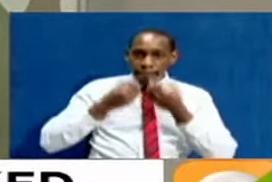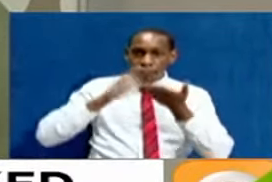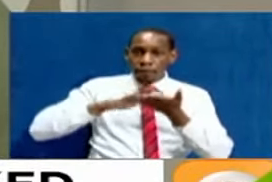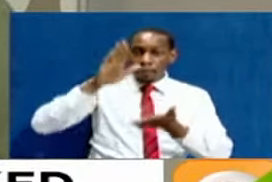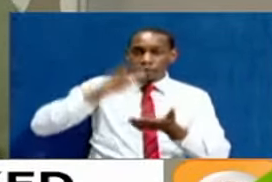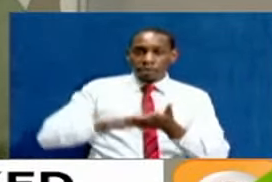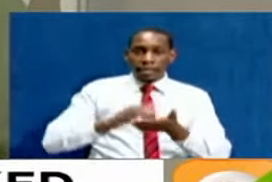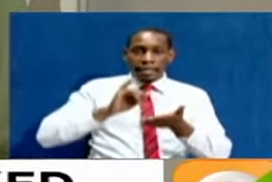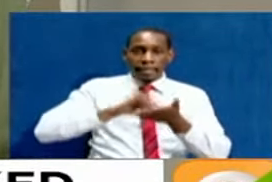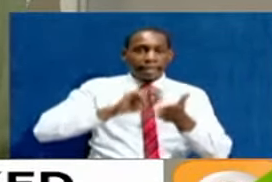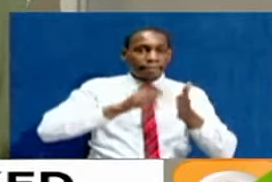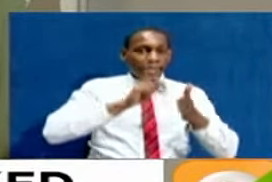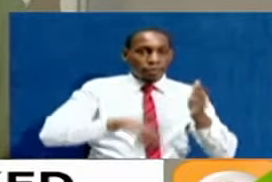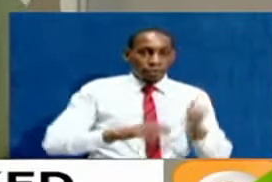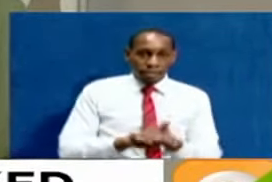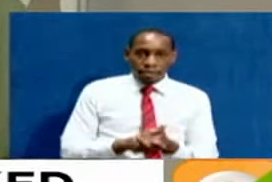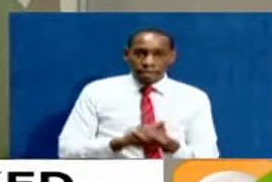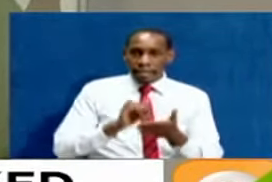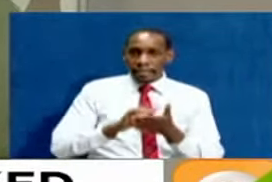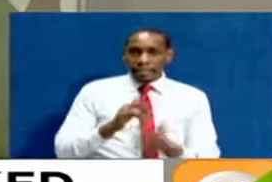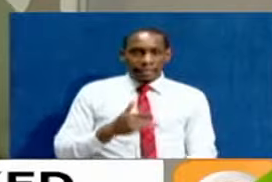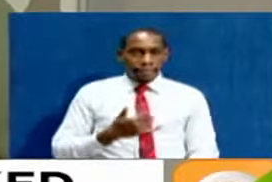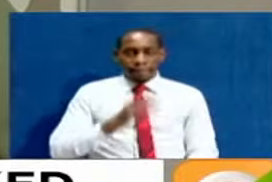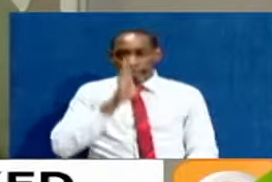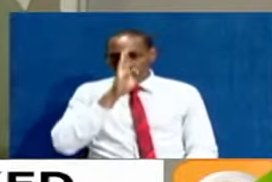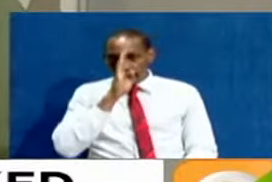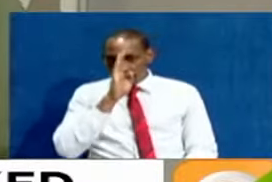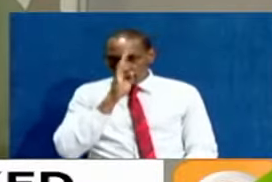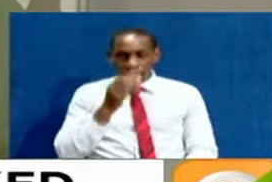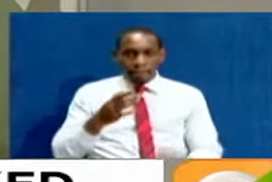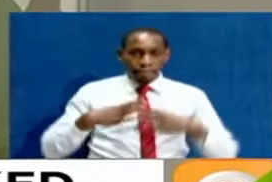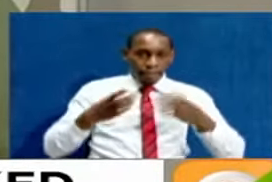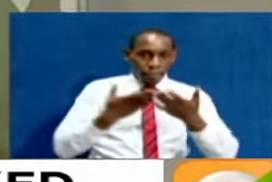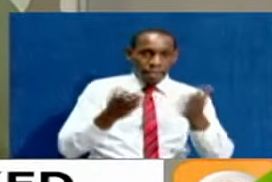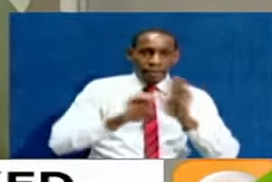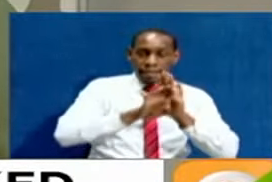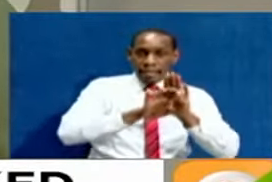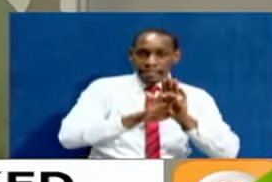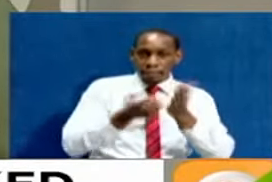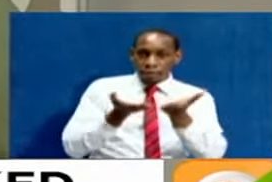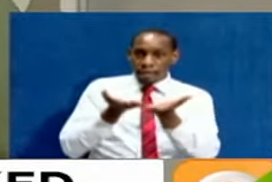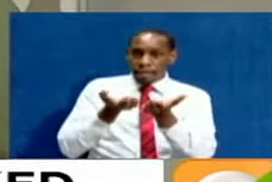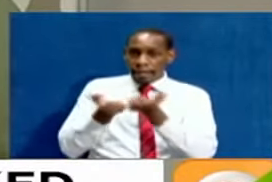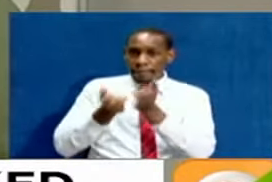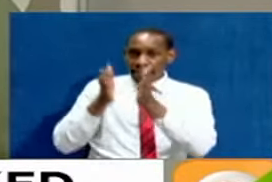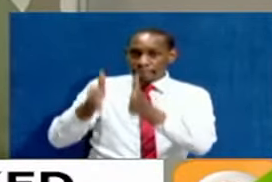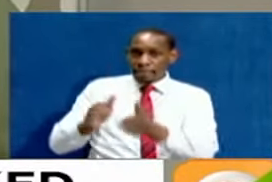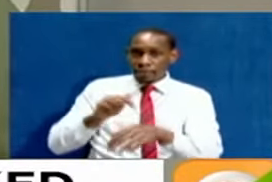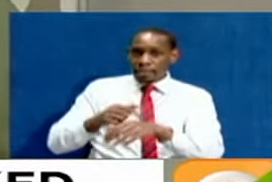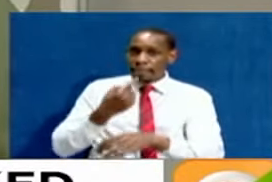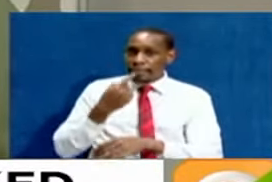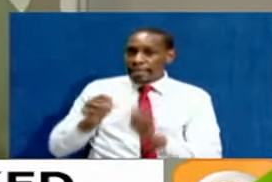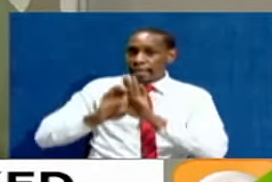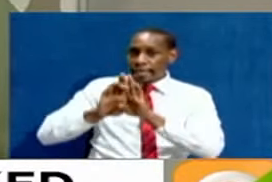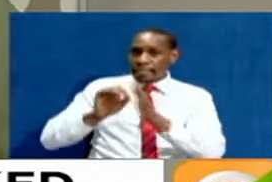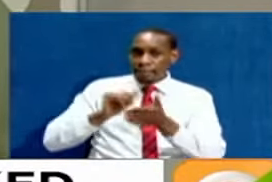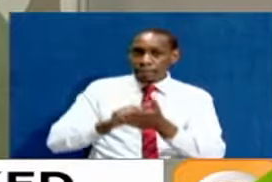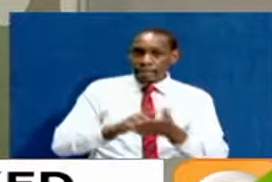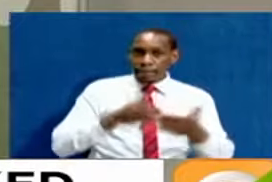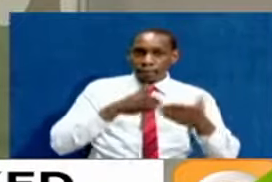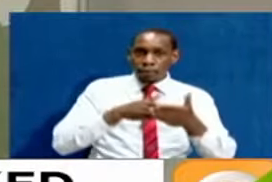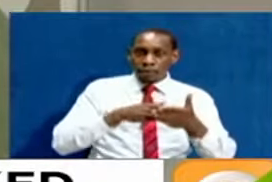notice mean? It brings some form of uncertainty for many people, because let's say for a business person, if you tell them, for instance, we'll be under